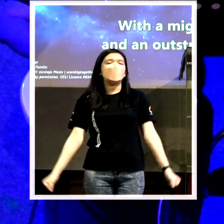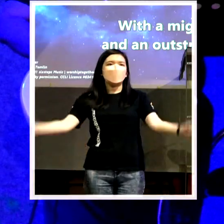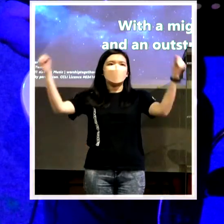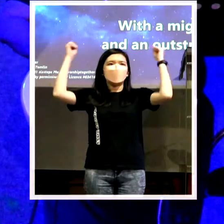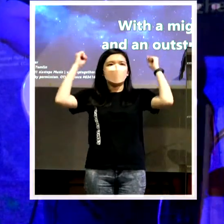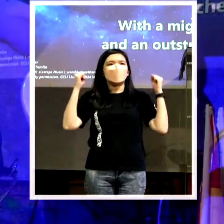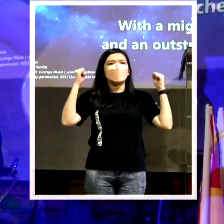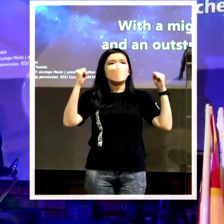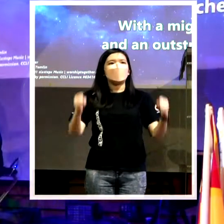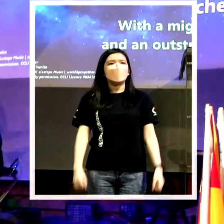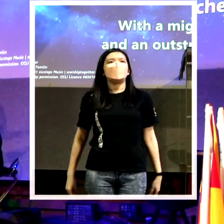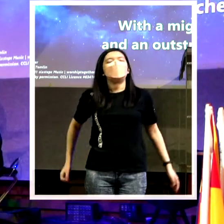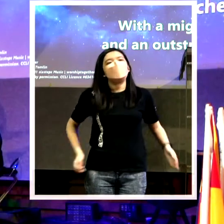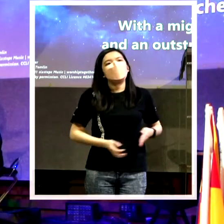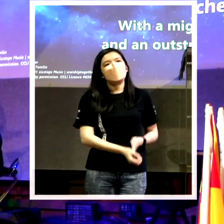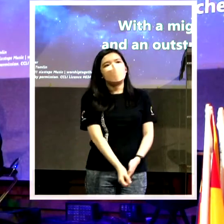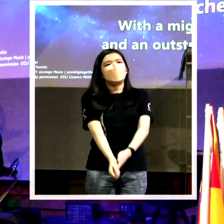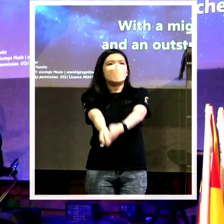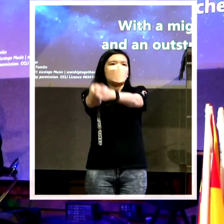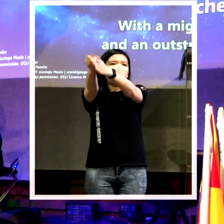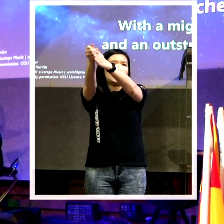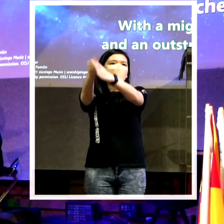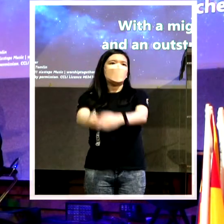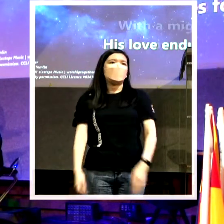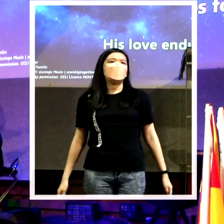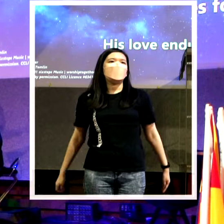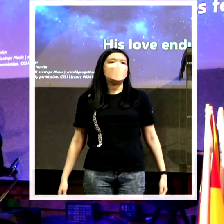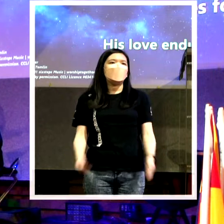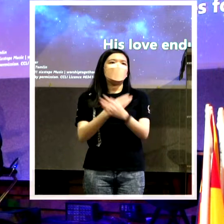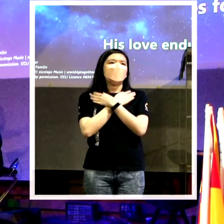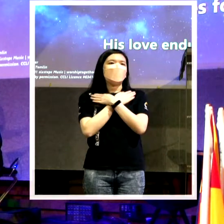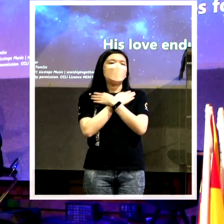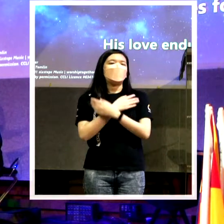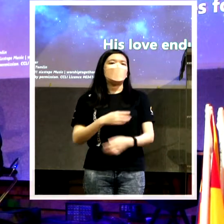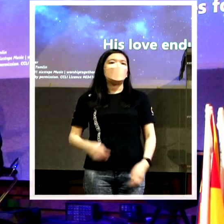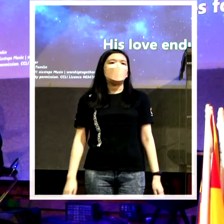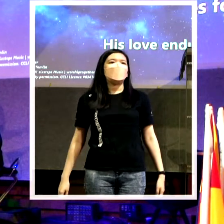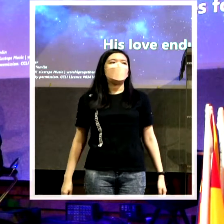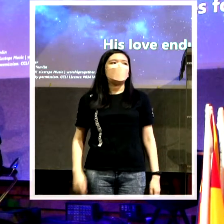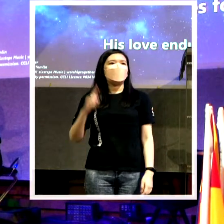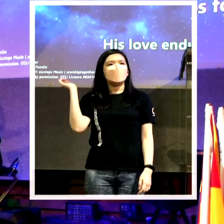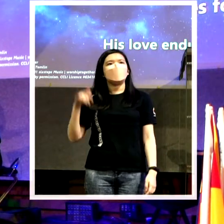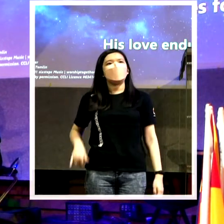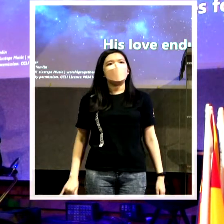With my hand and outstretched arm, his love